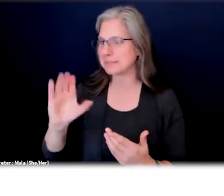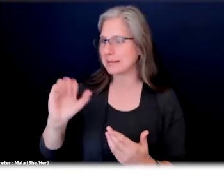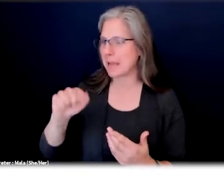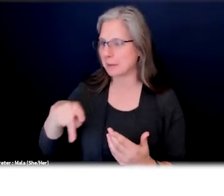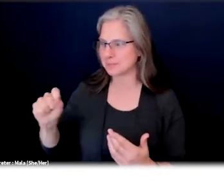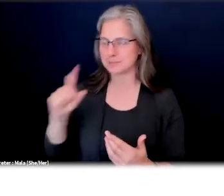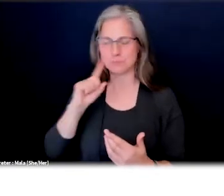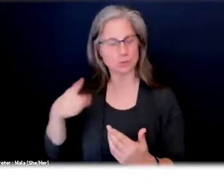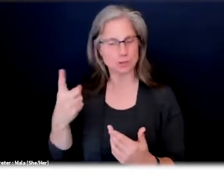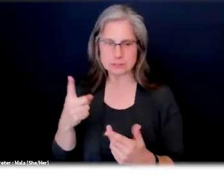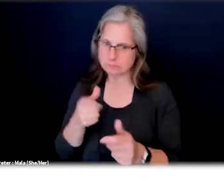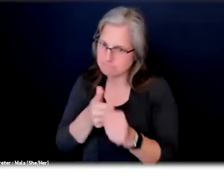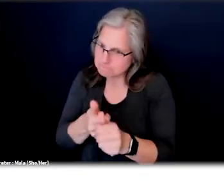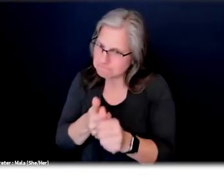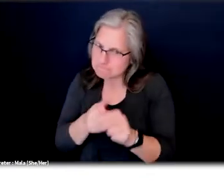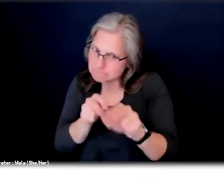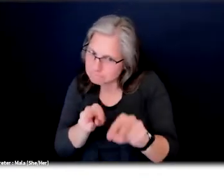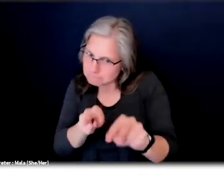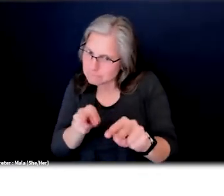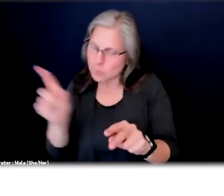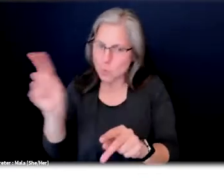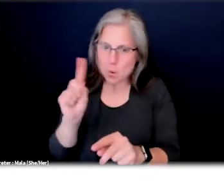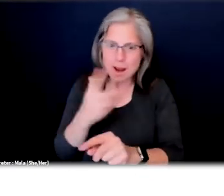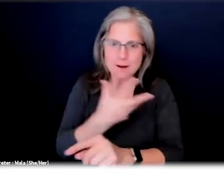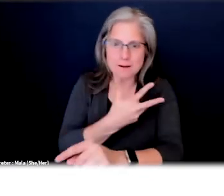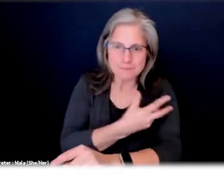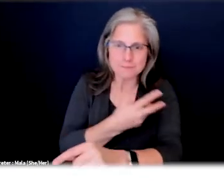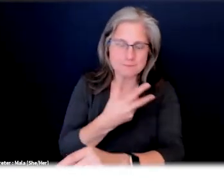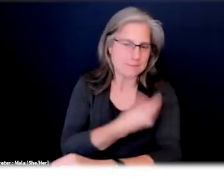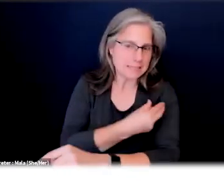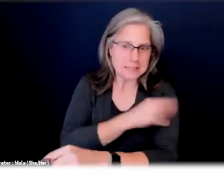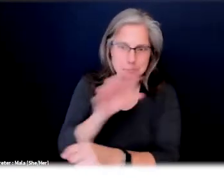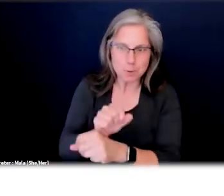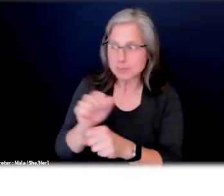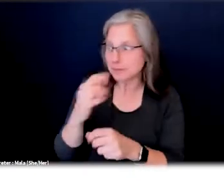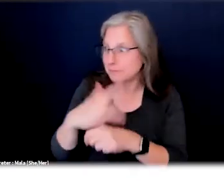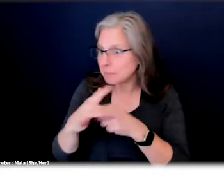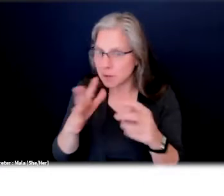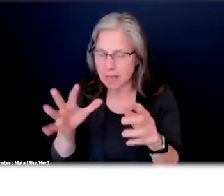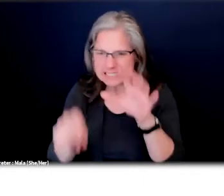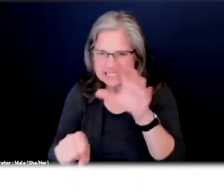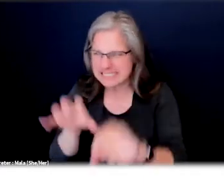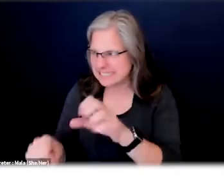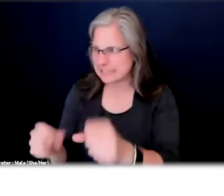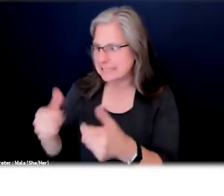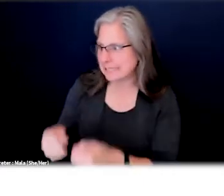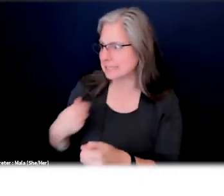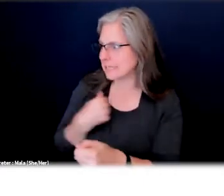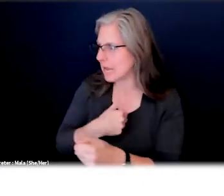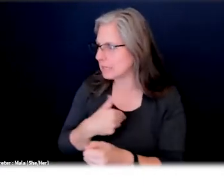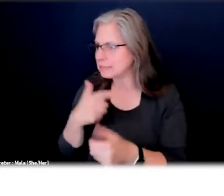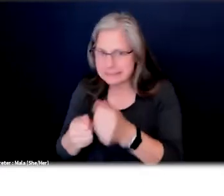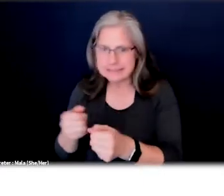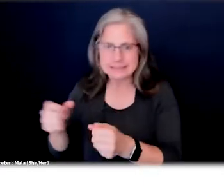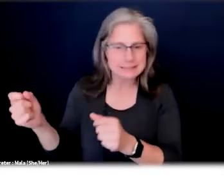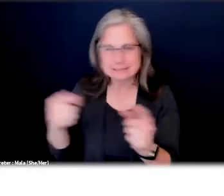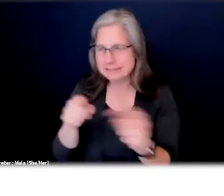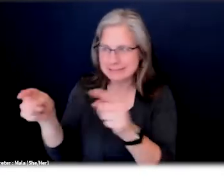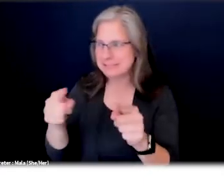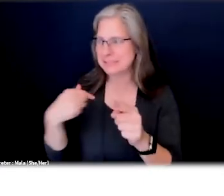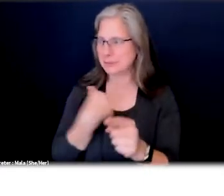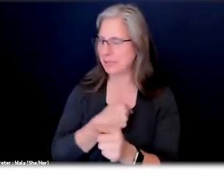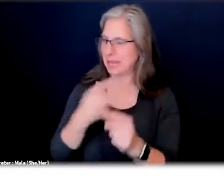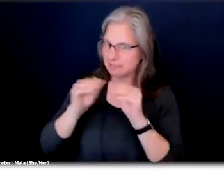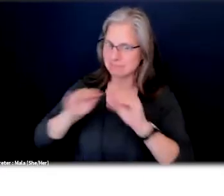just staying on top of where vaccine appointments were available, texting us, making that available so we could get the information